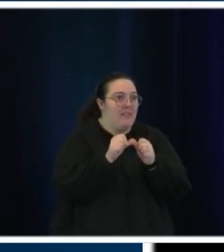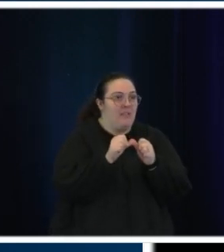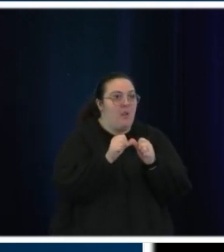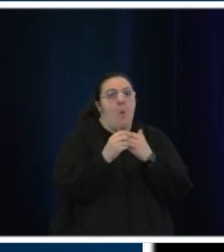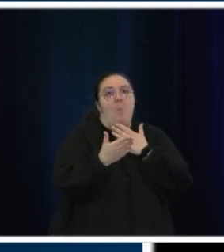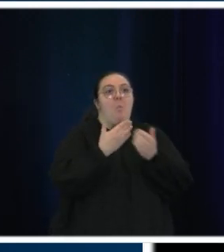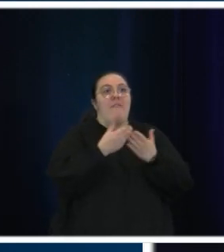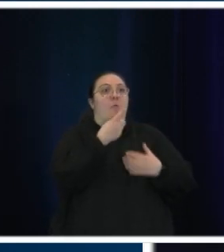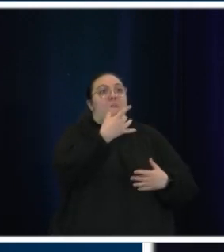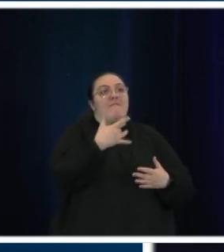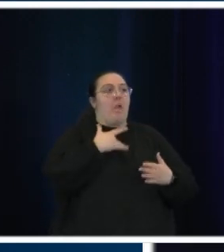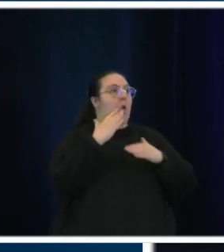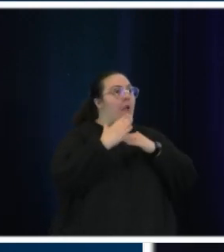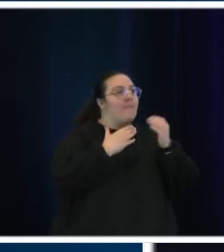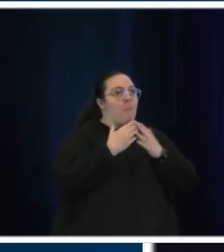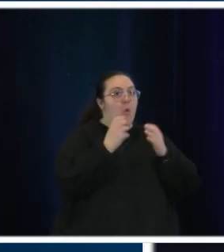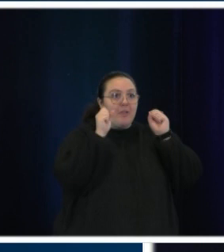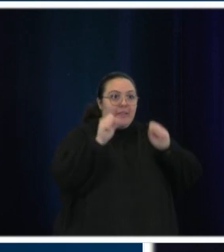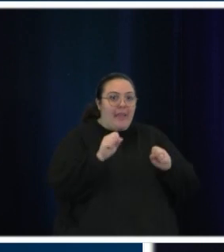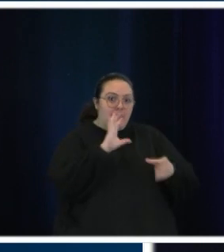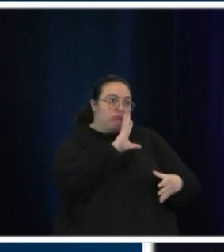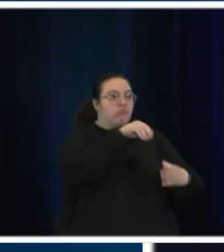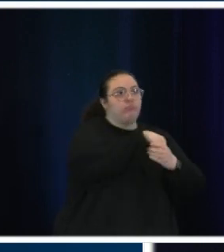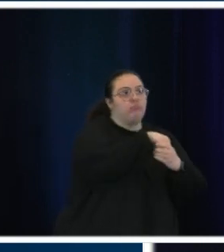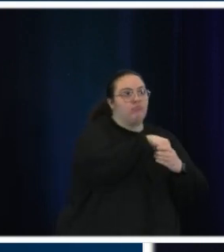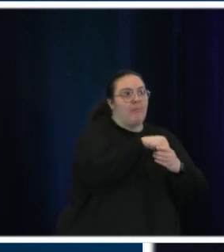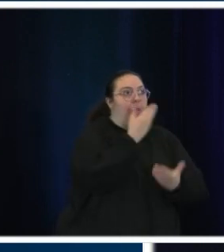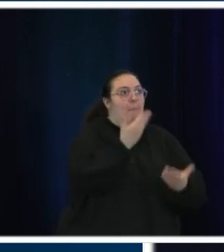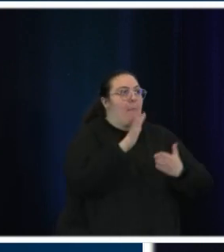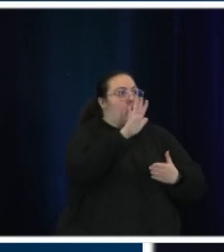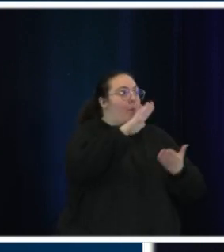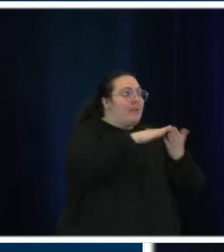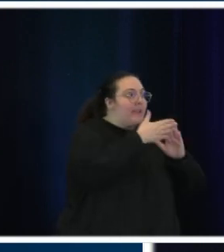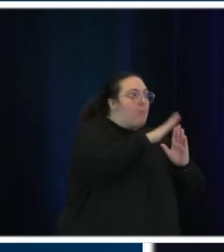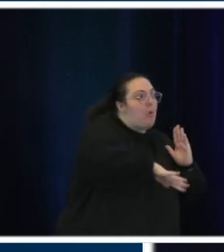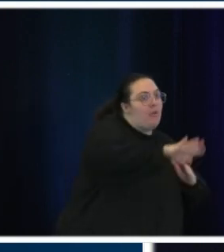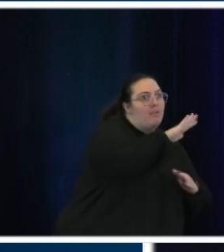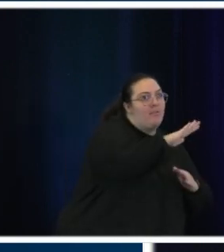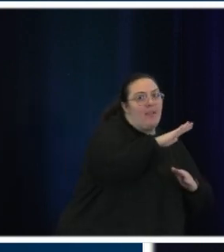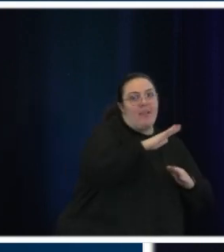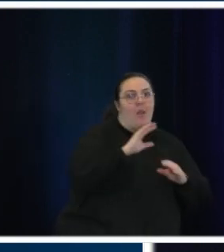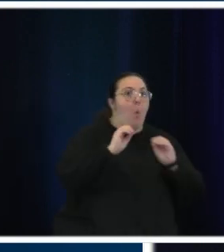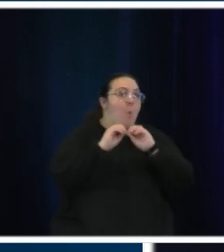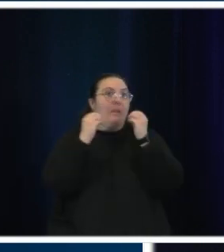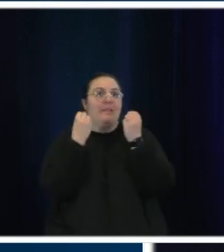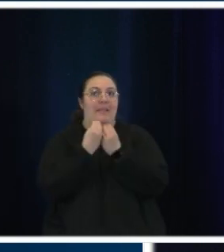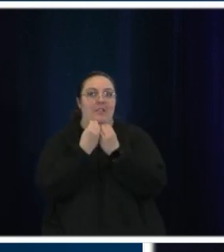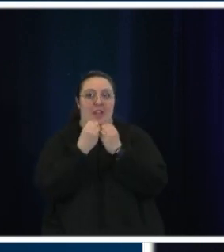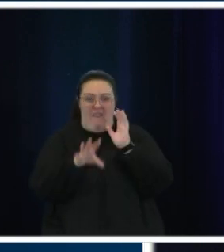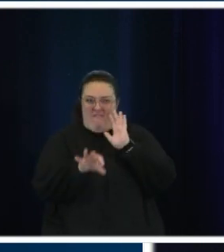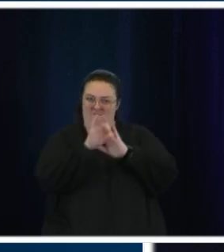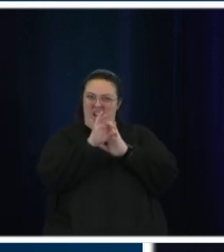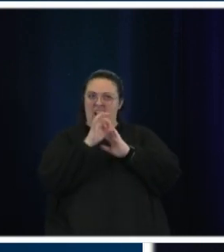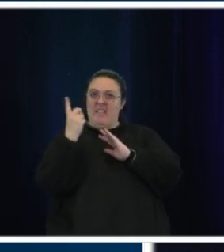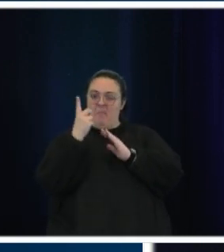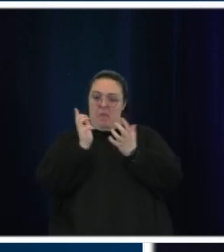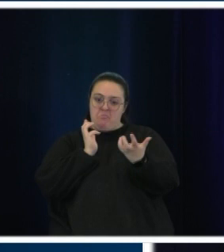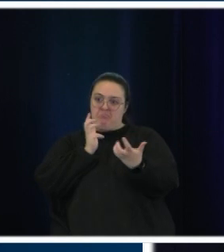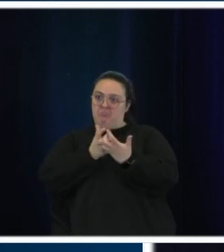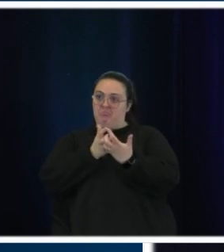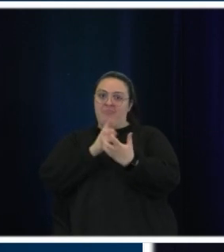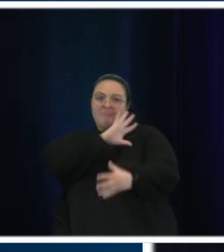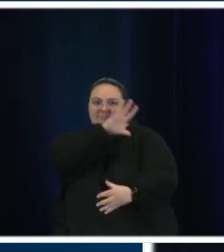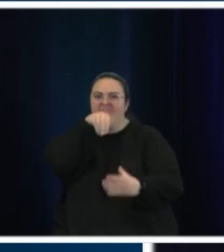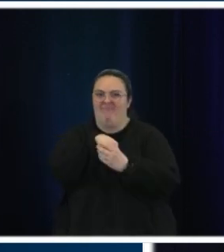whatever that lane might be. It might just be your block. It might be a civic organization, but find your lane and be active.